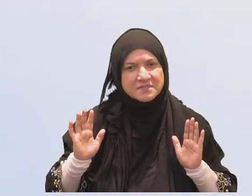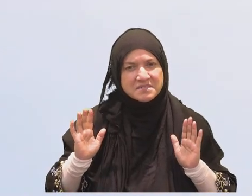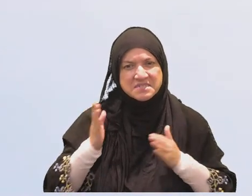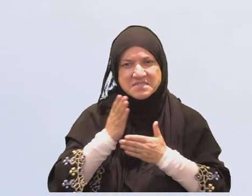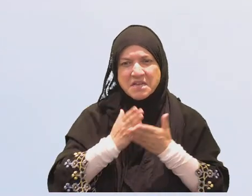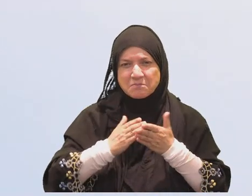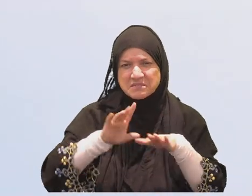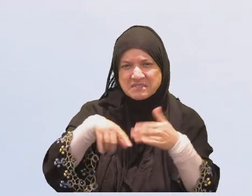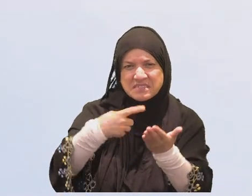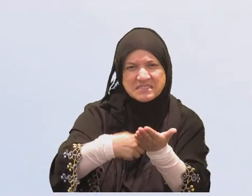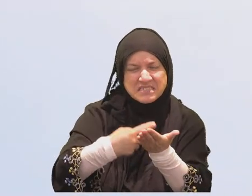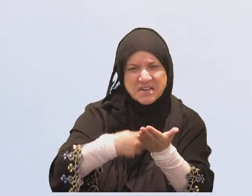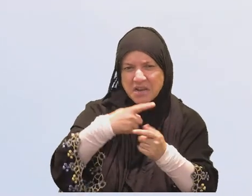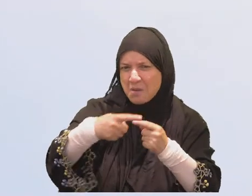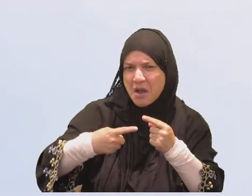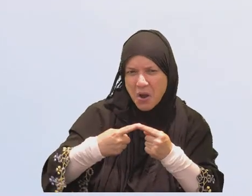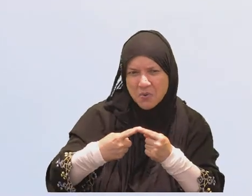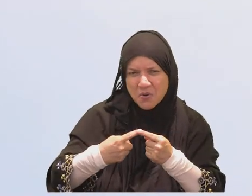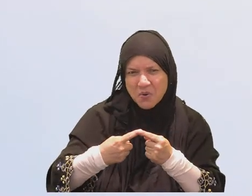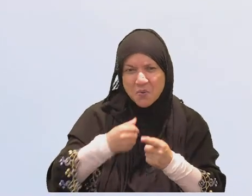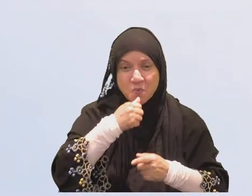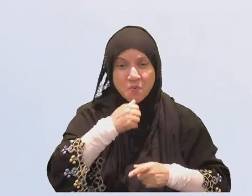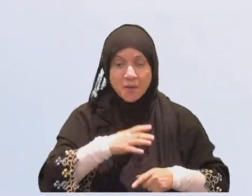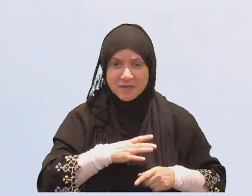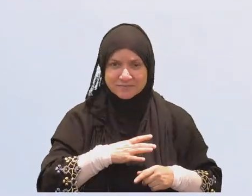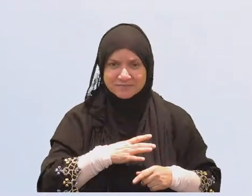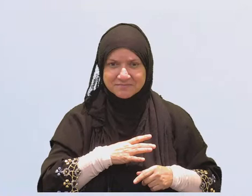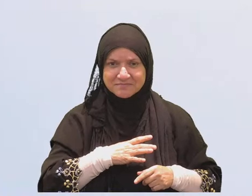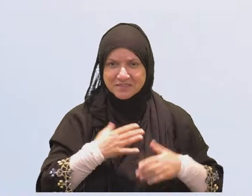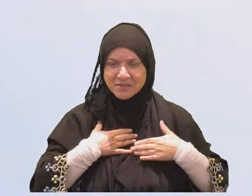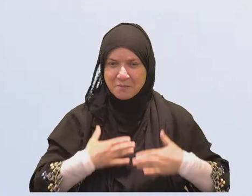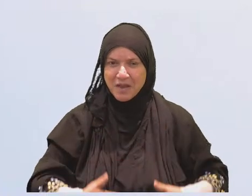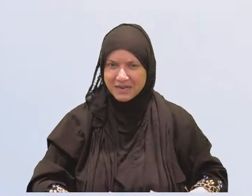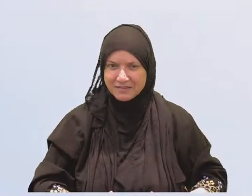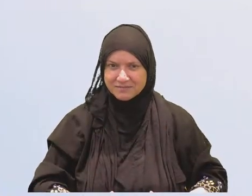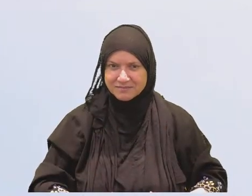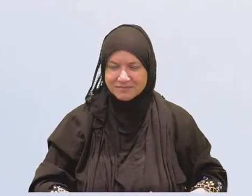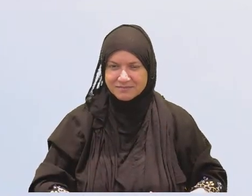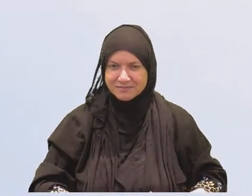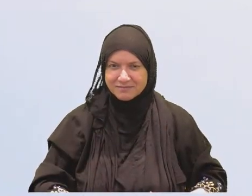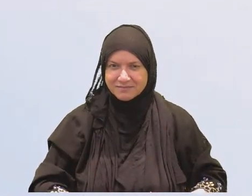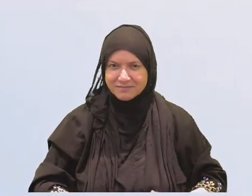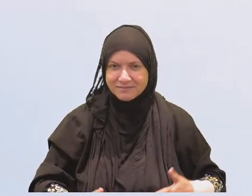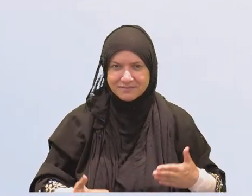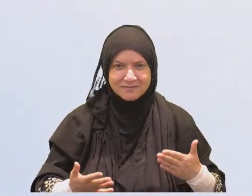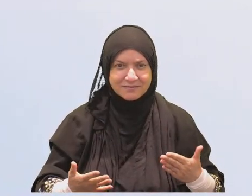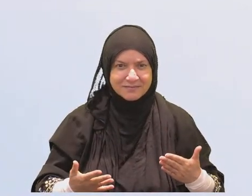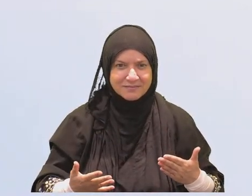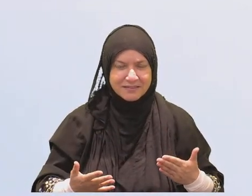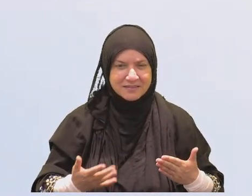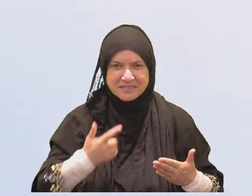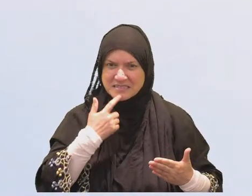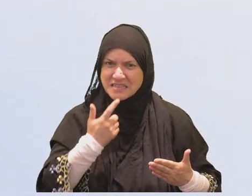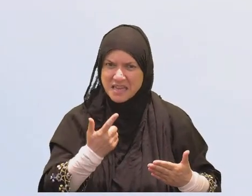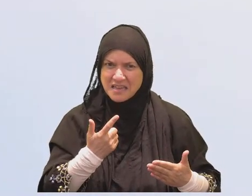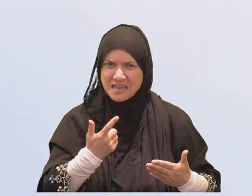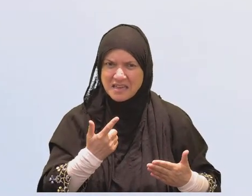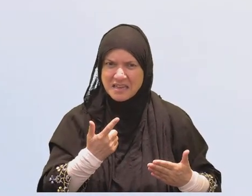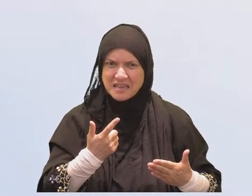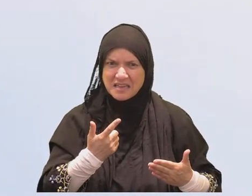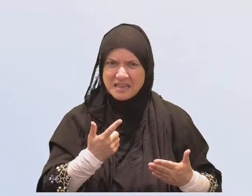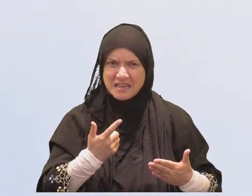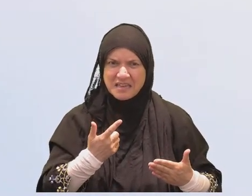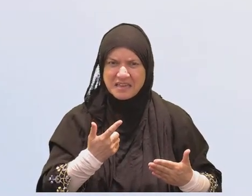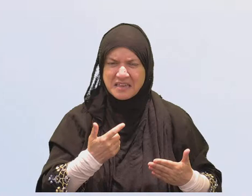dictate that she could abort a baby the day of its birth? I changed my mind, I don't want the baby. They couldn't answer.